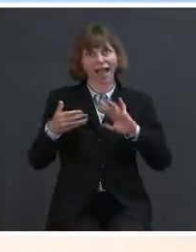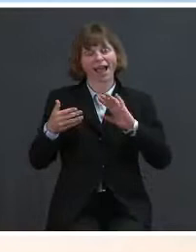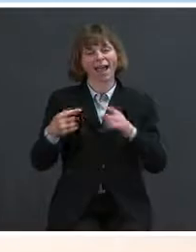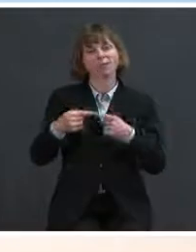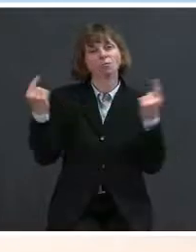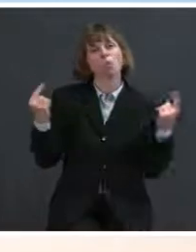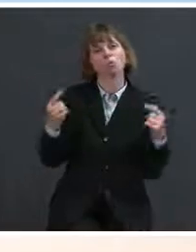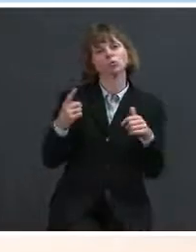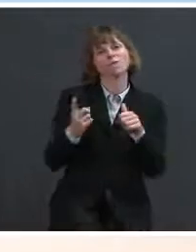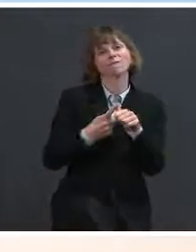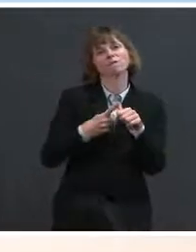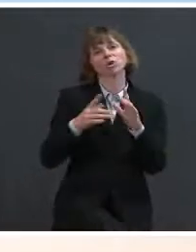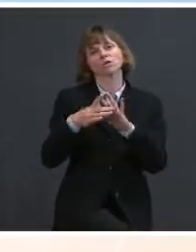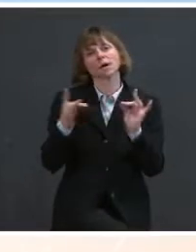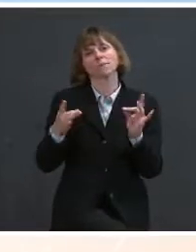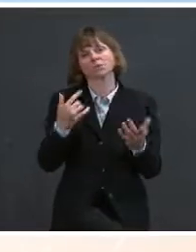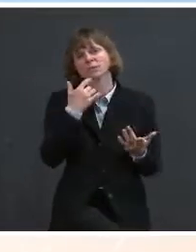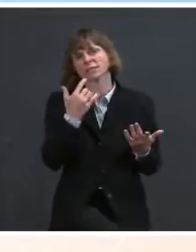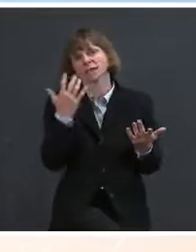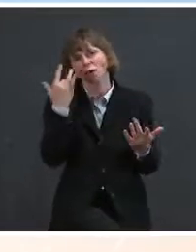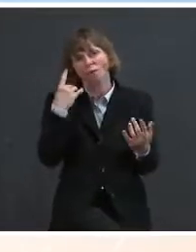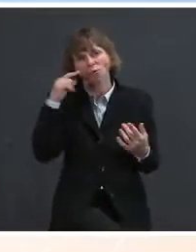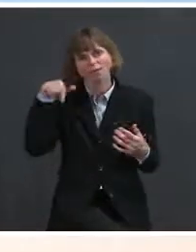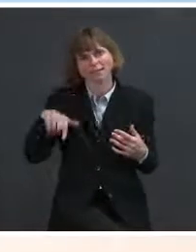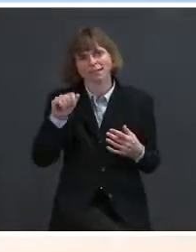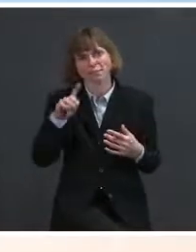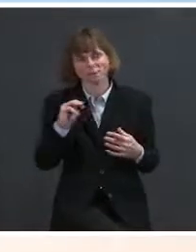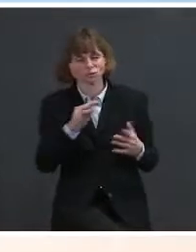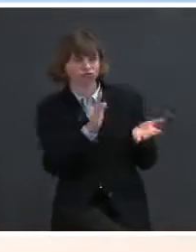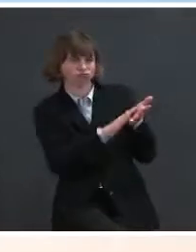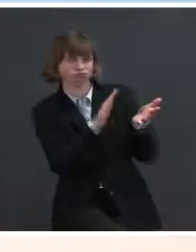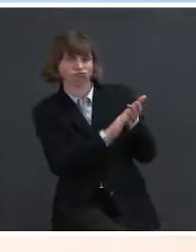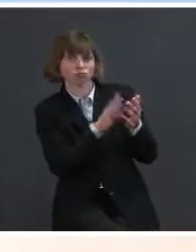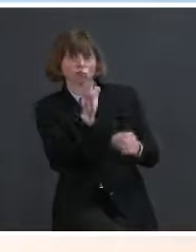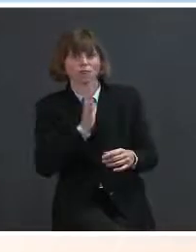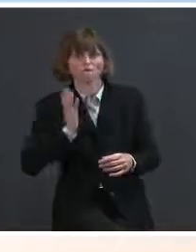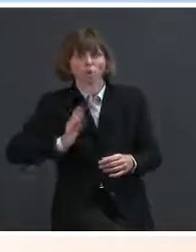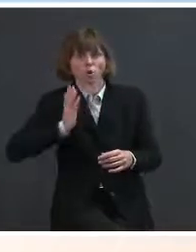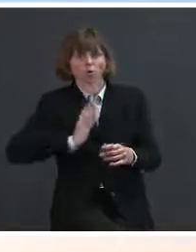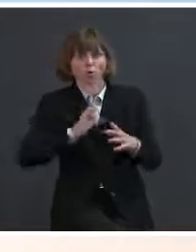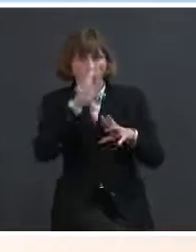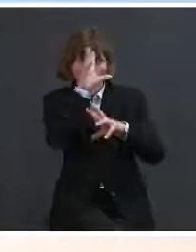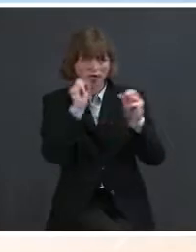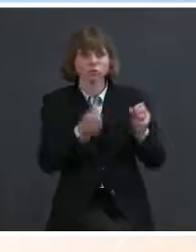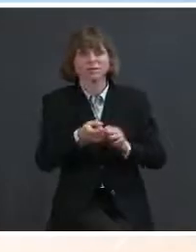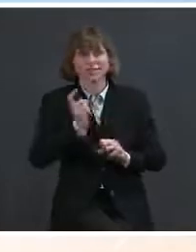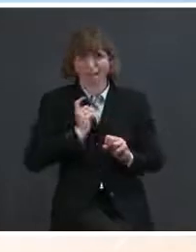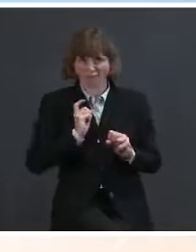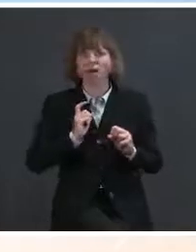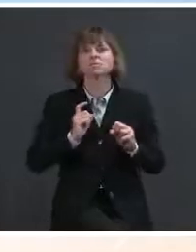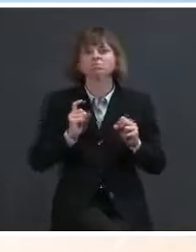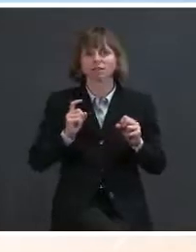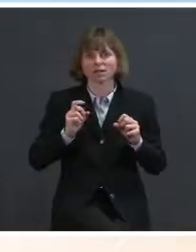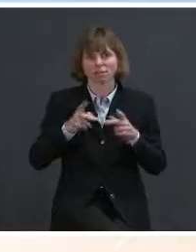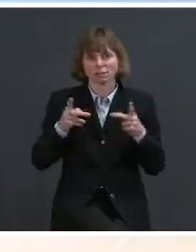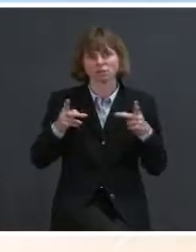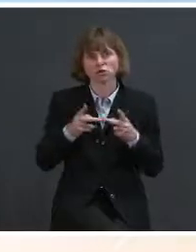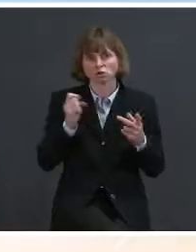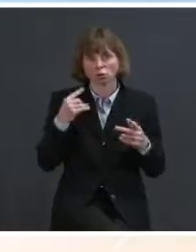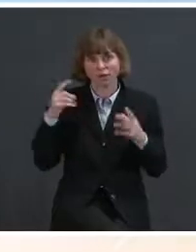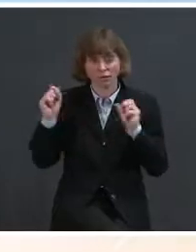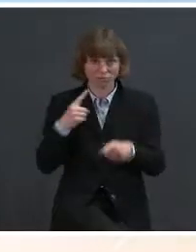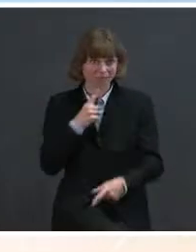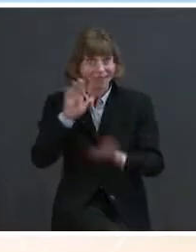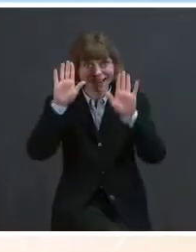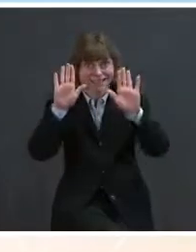say, with credit to the previous administration and the former president for putting us in this position, we are glad that we have been able to move it forward. That is an excellent